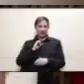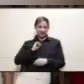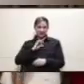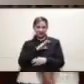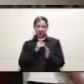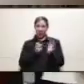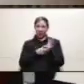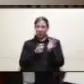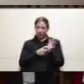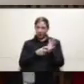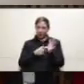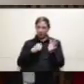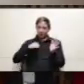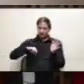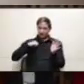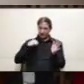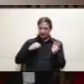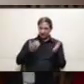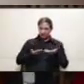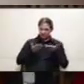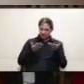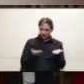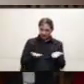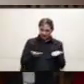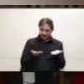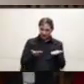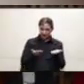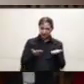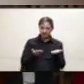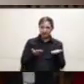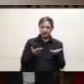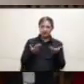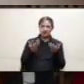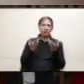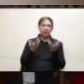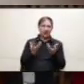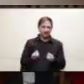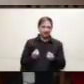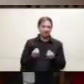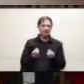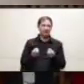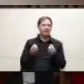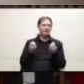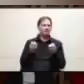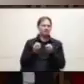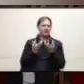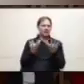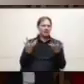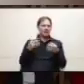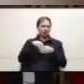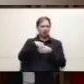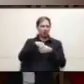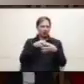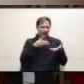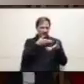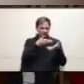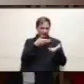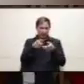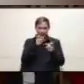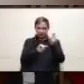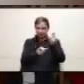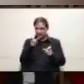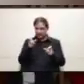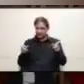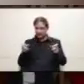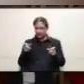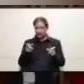owing for services and for rates, we have had several engagements internally with those that are affected by